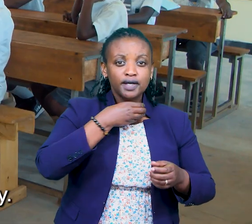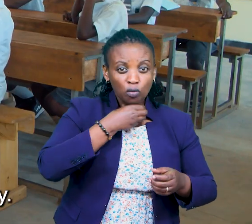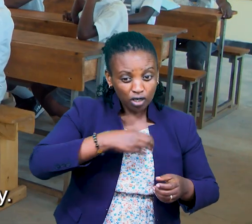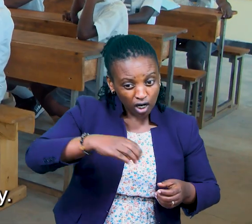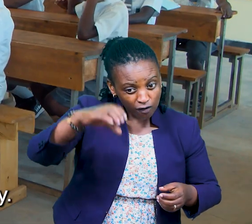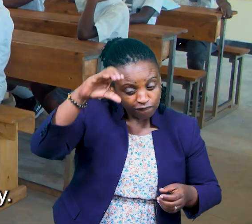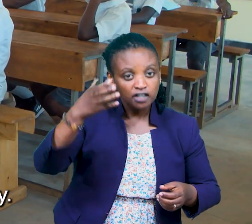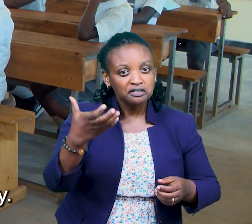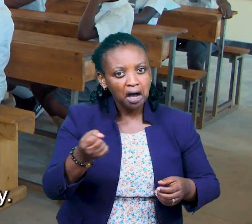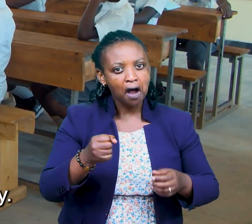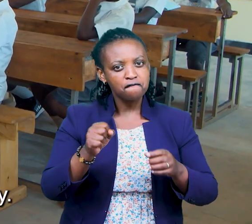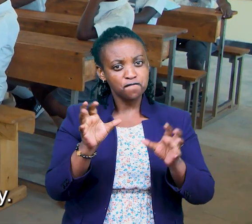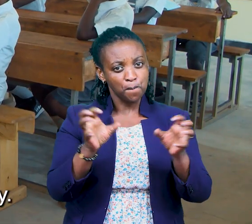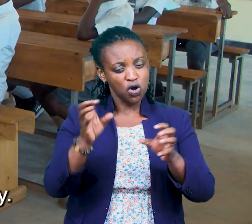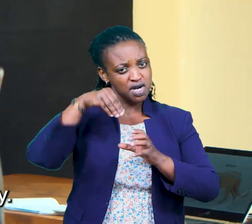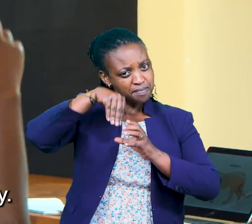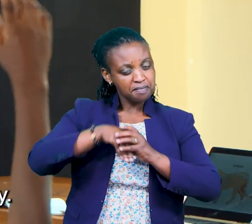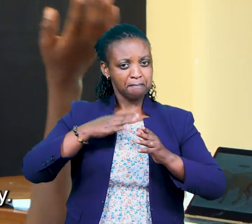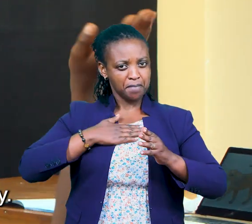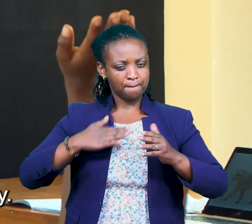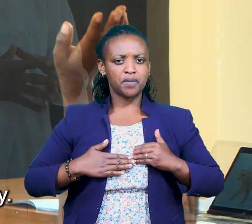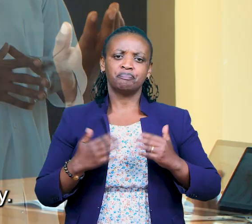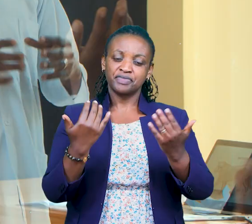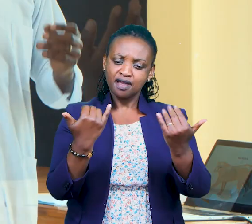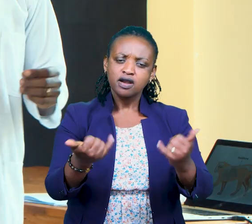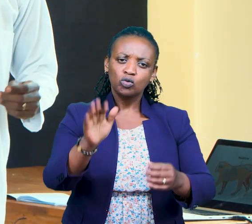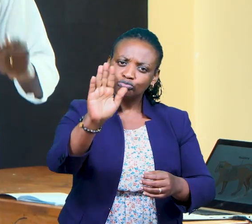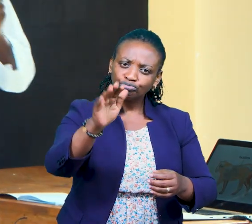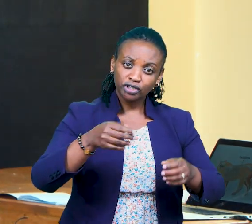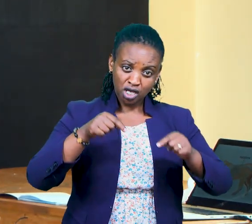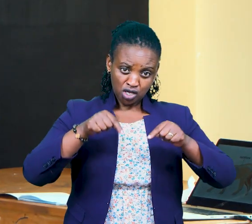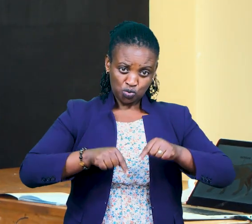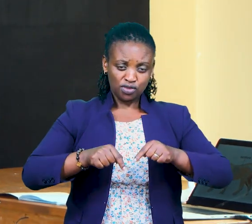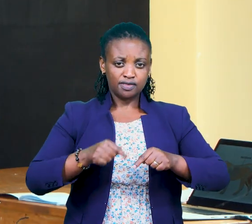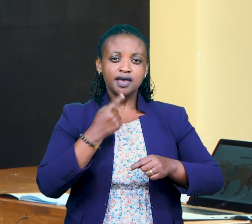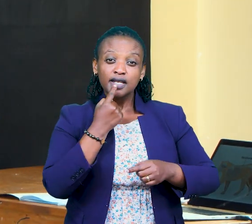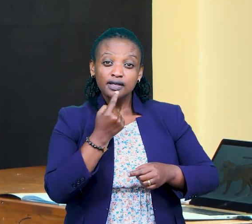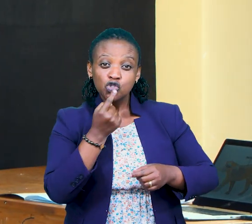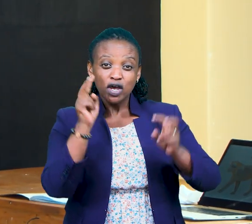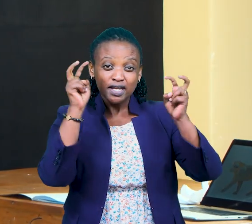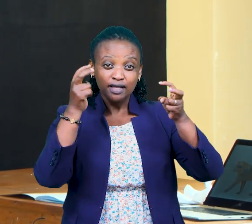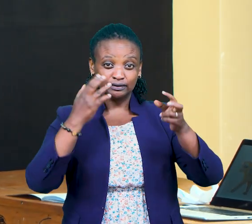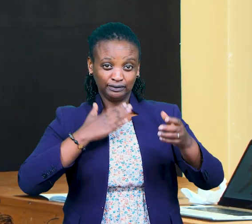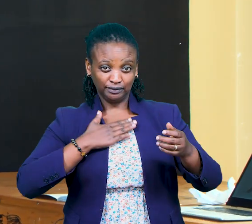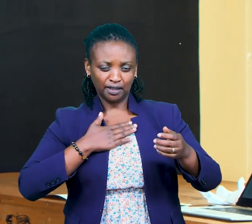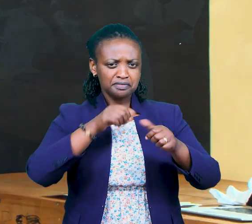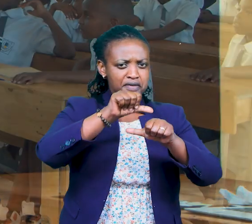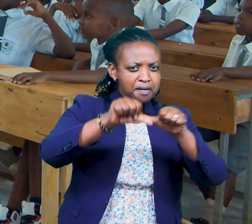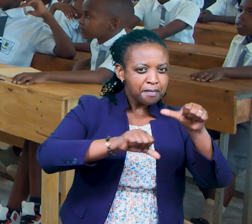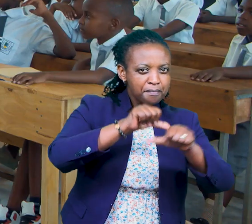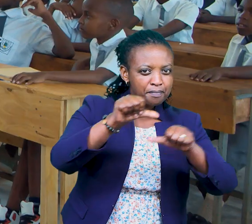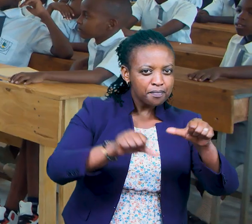An elephant has bones inside the body. Now, today, our lesson